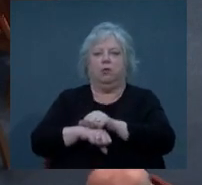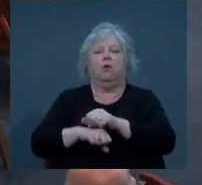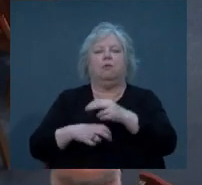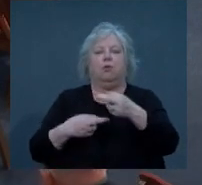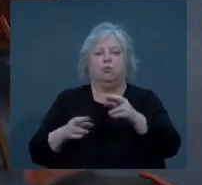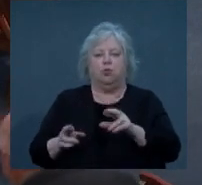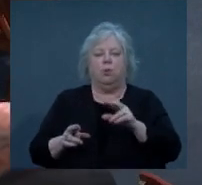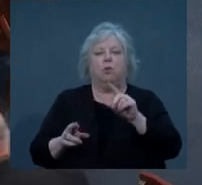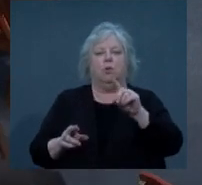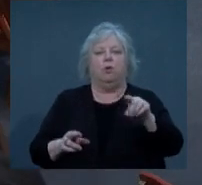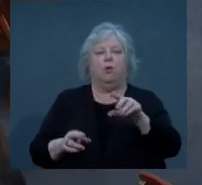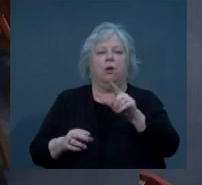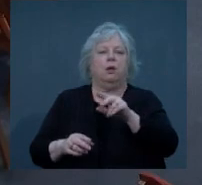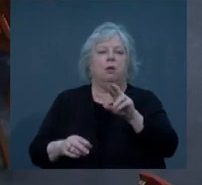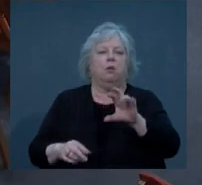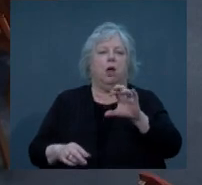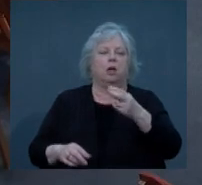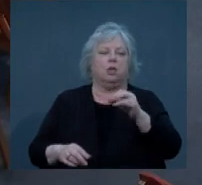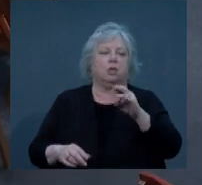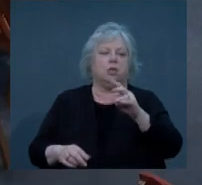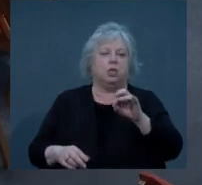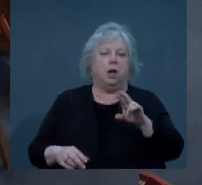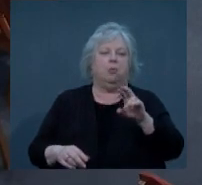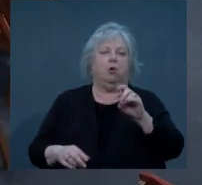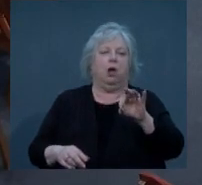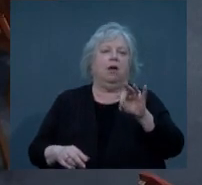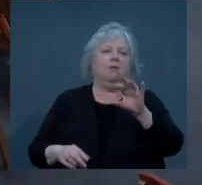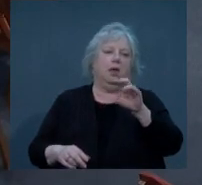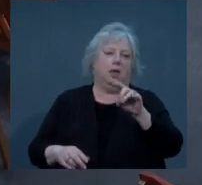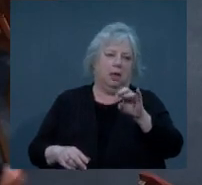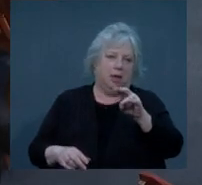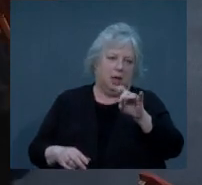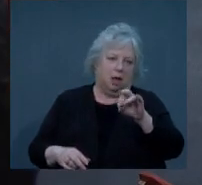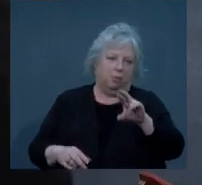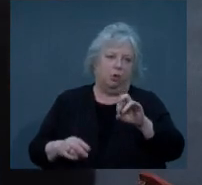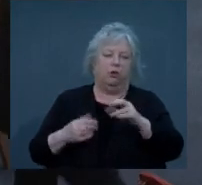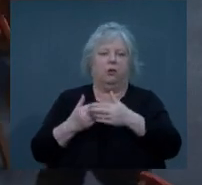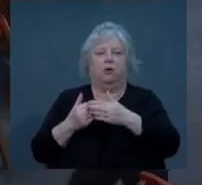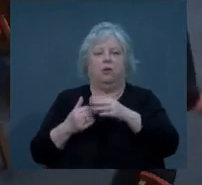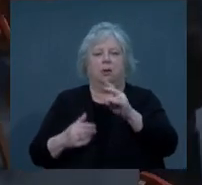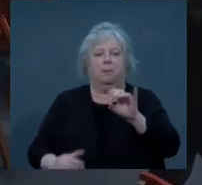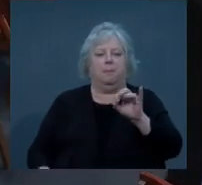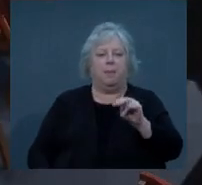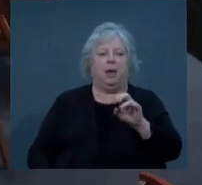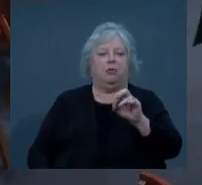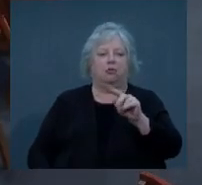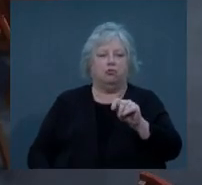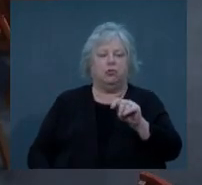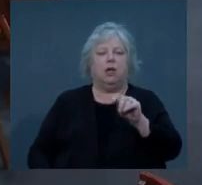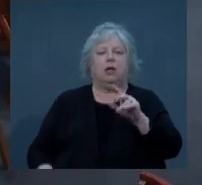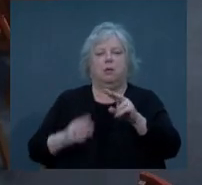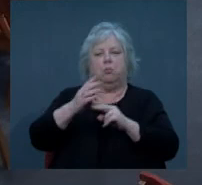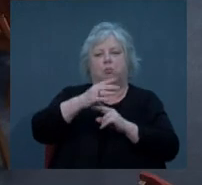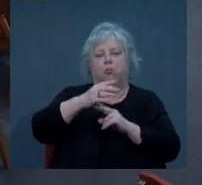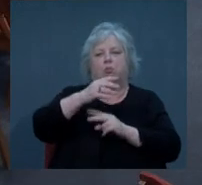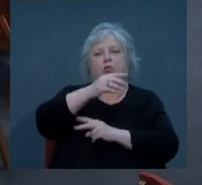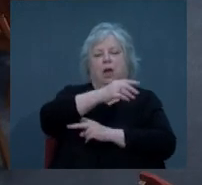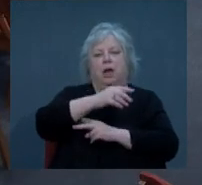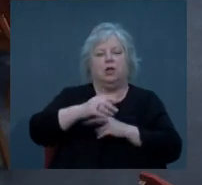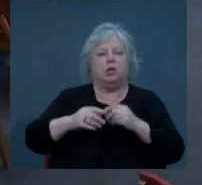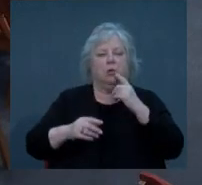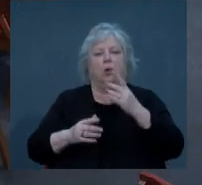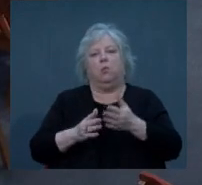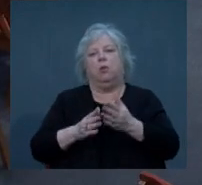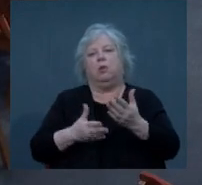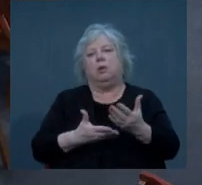Chamber of Commerce next to the Main Street Bridge at noon. And we take requests for whatever you might want to eat. And Craig